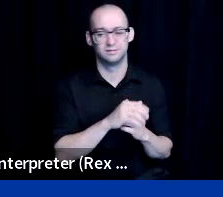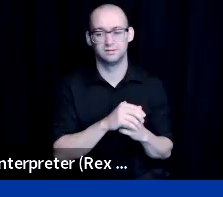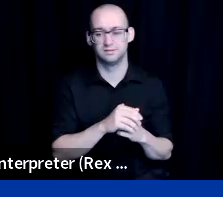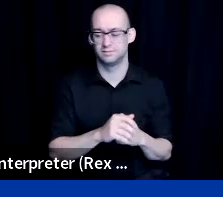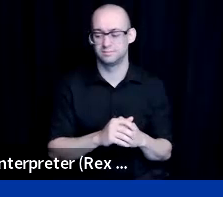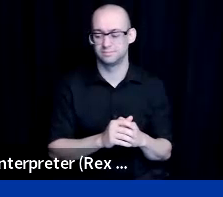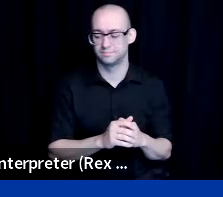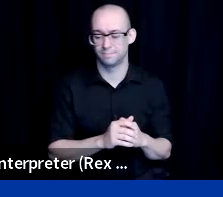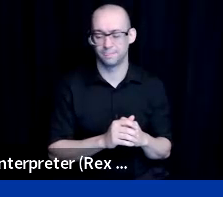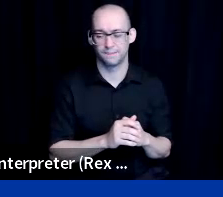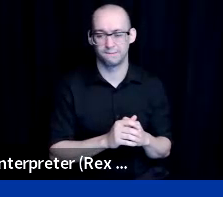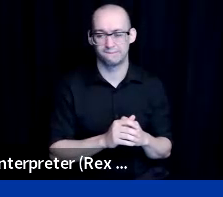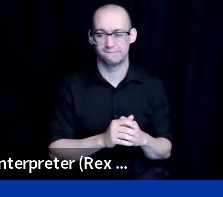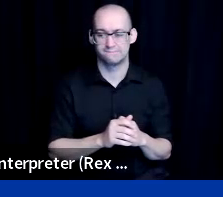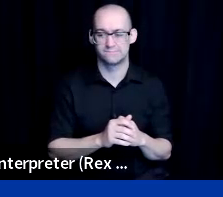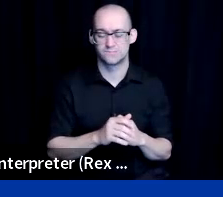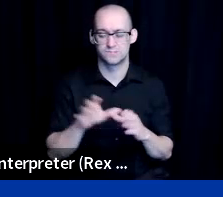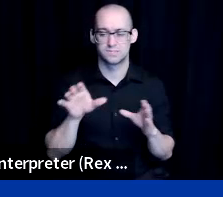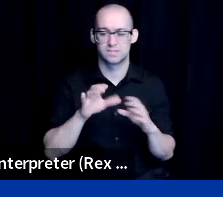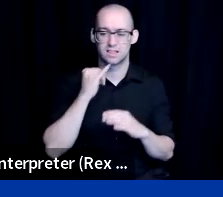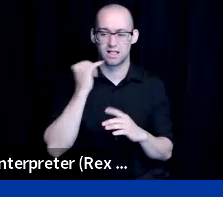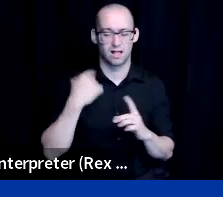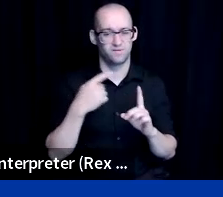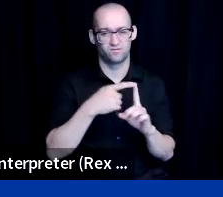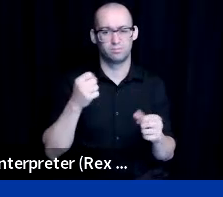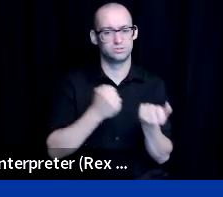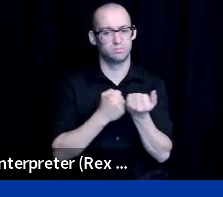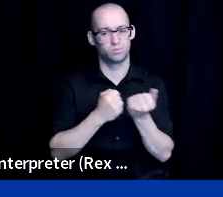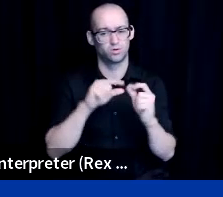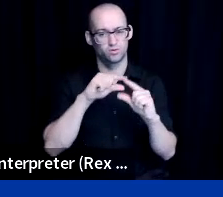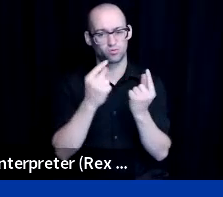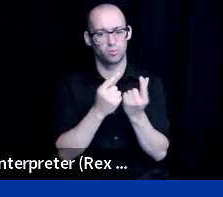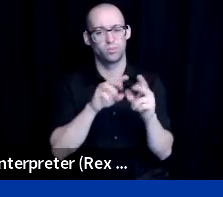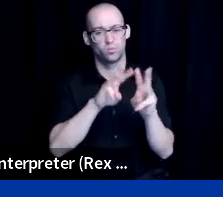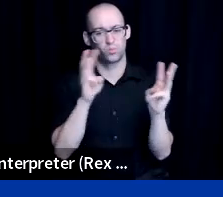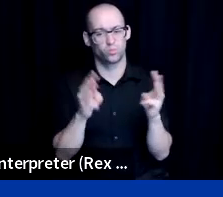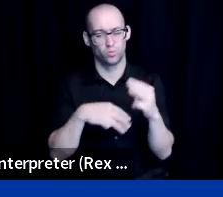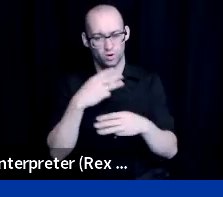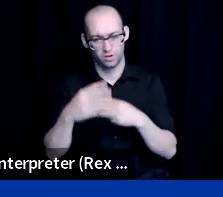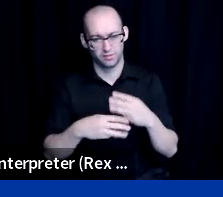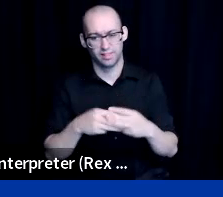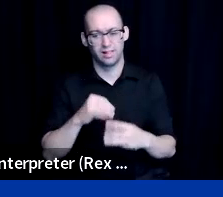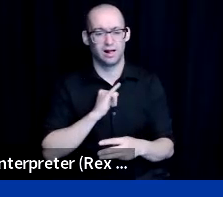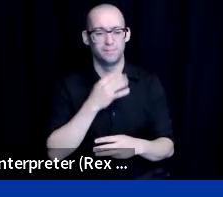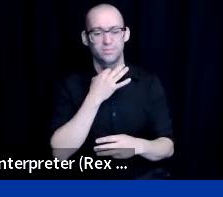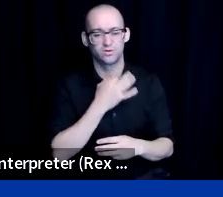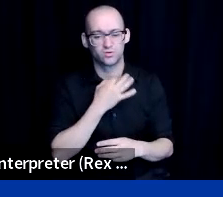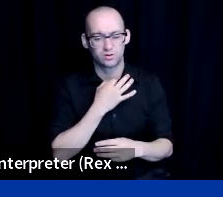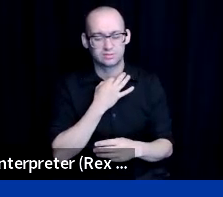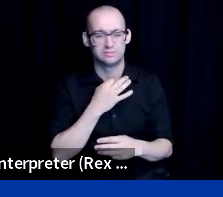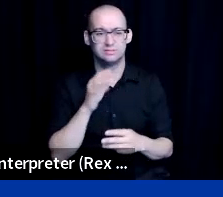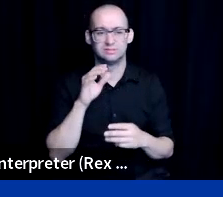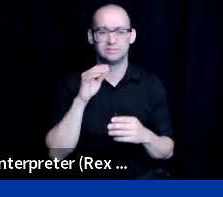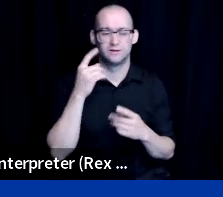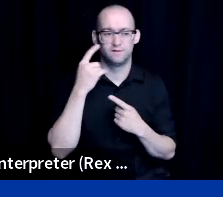done is I come from the support group world, and I wonder, you know, in